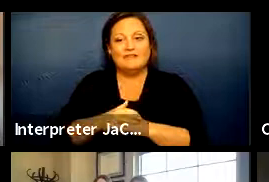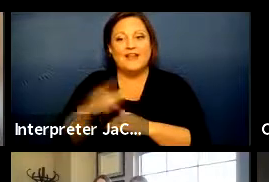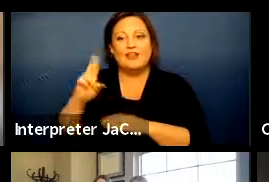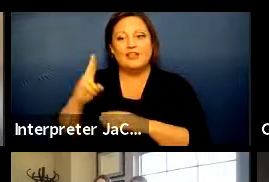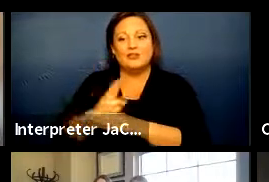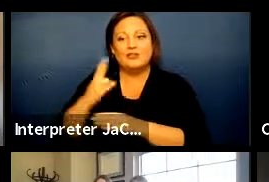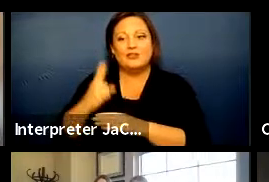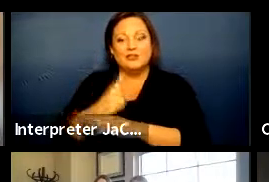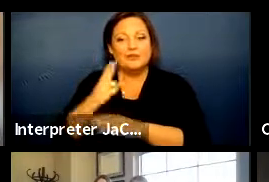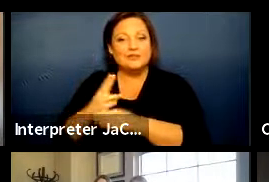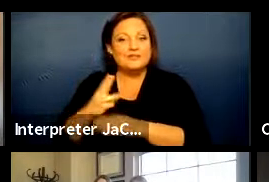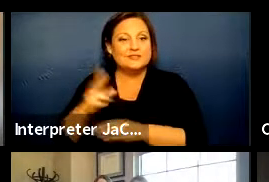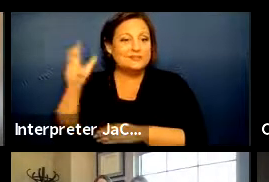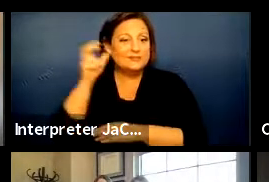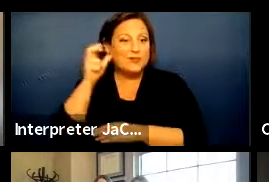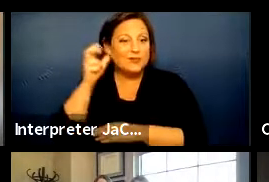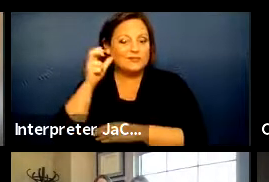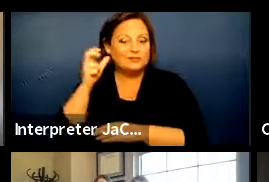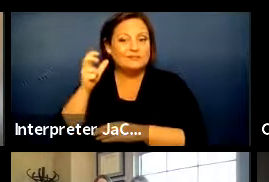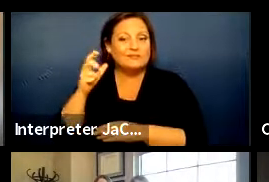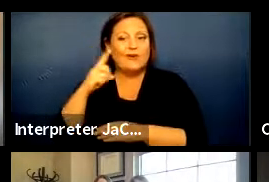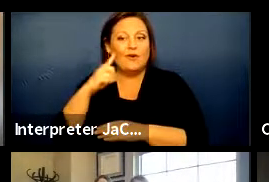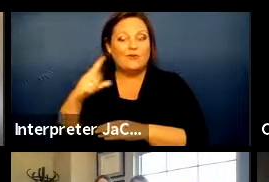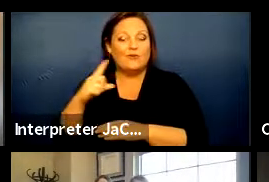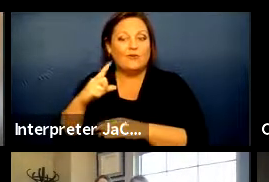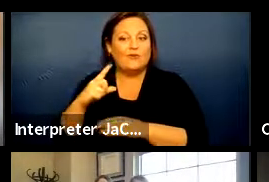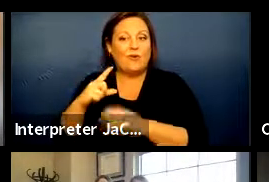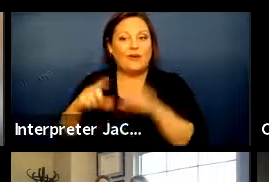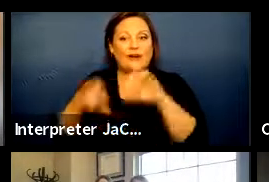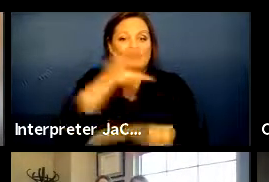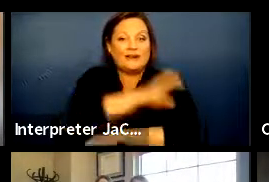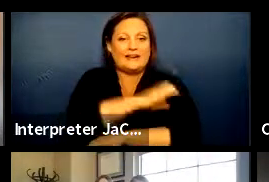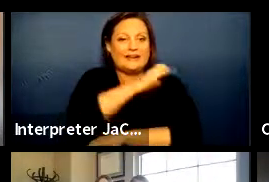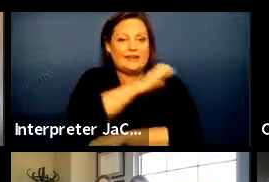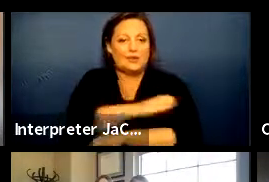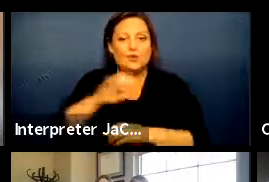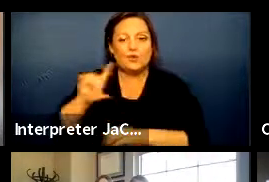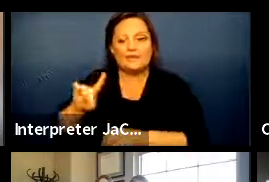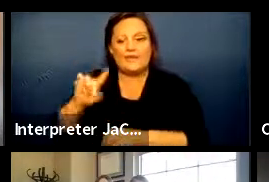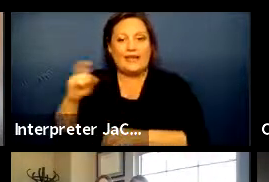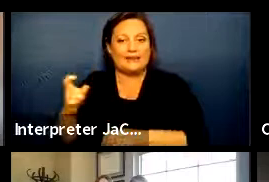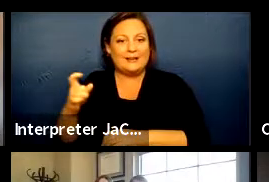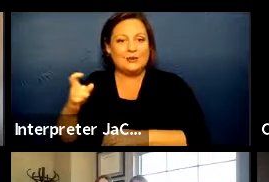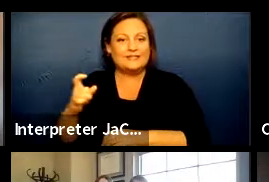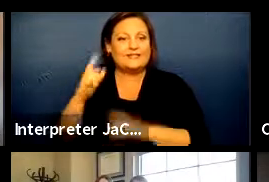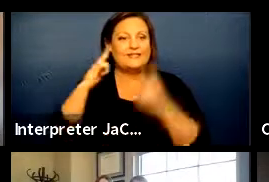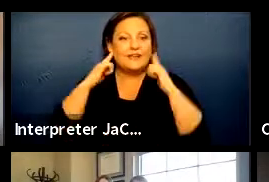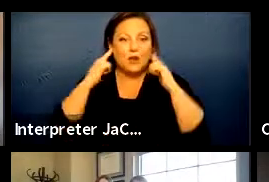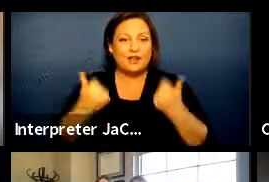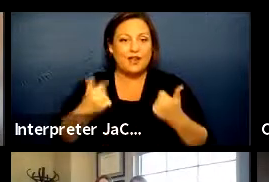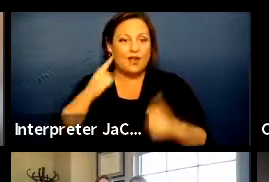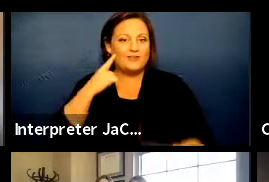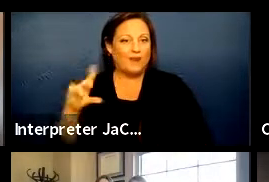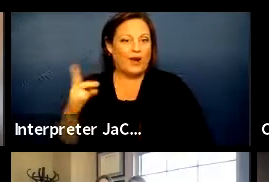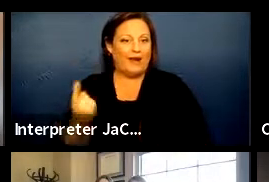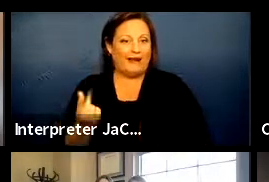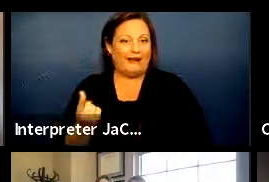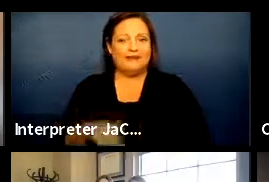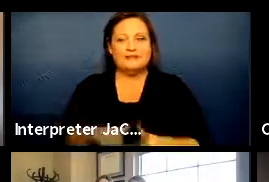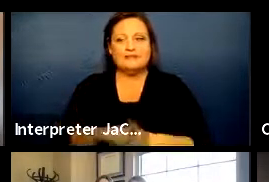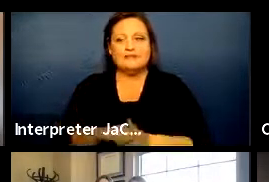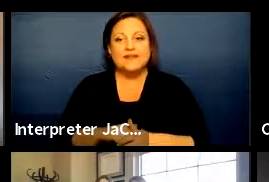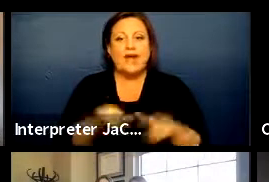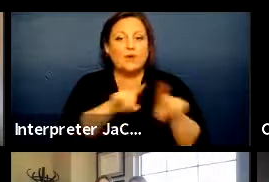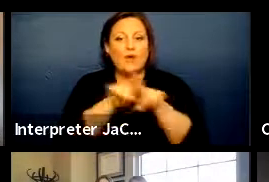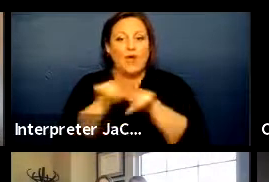of Otoacoustic Emissions in Clinical Diagnosis of Hearing Loss in Canines. I'd also like to